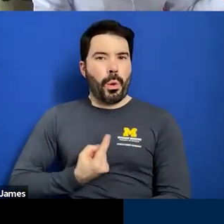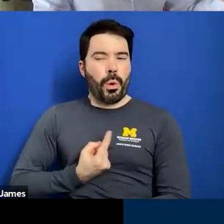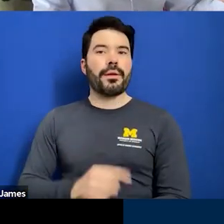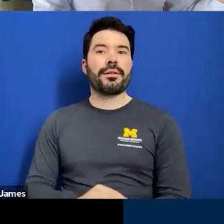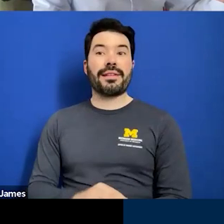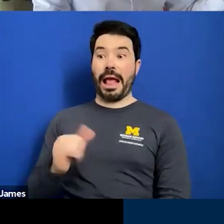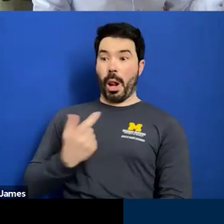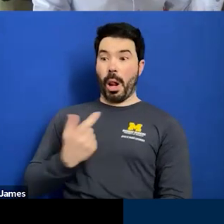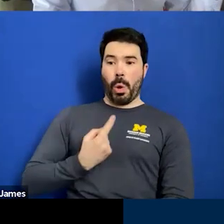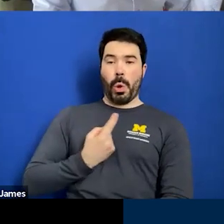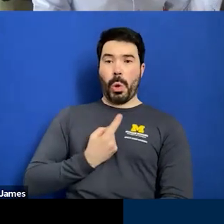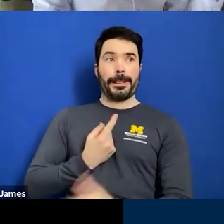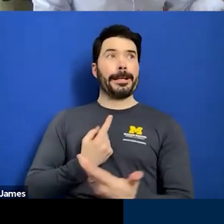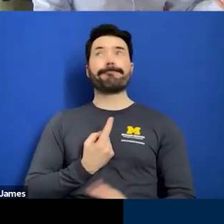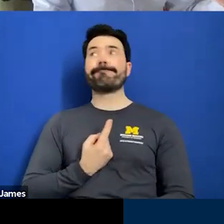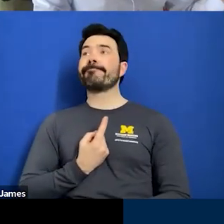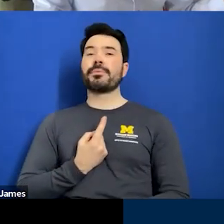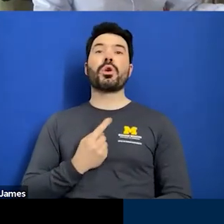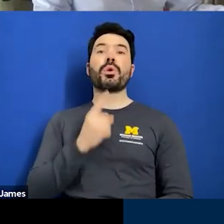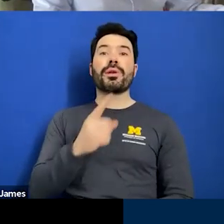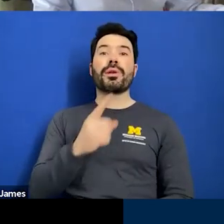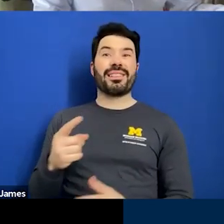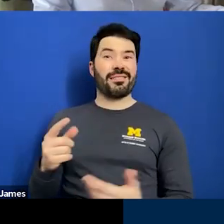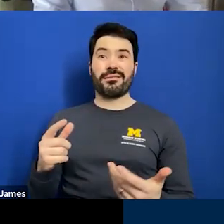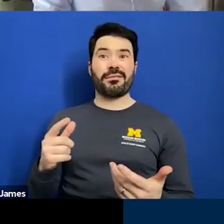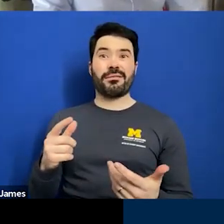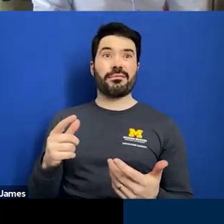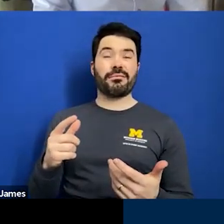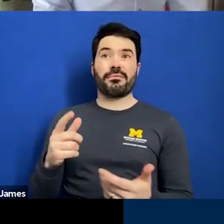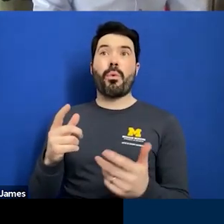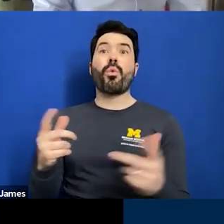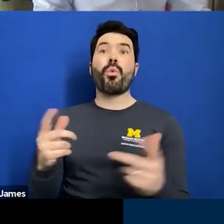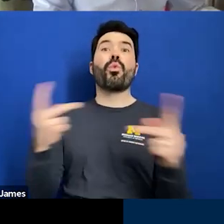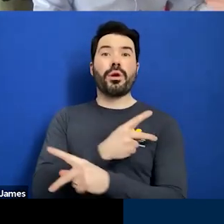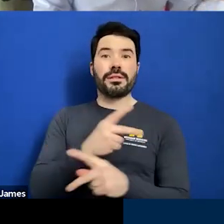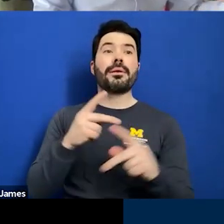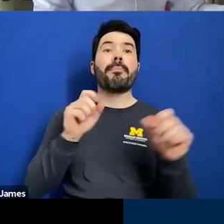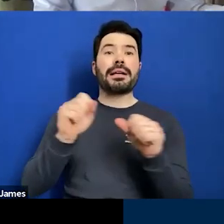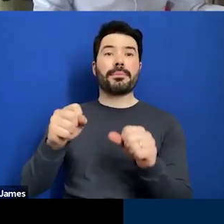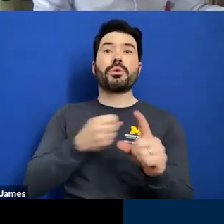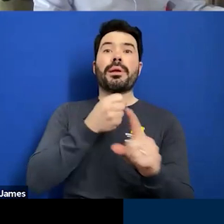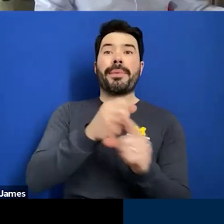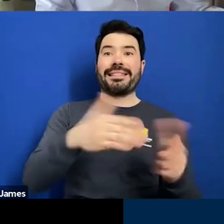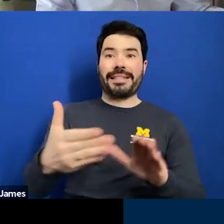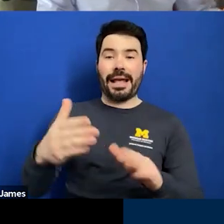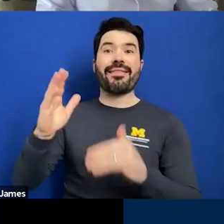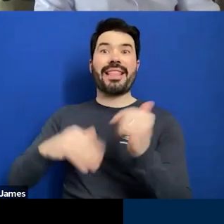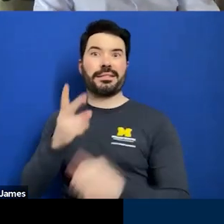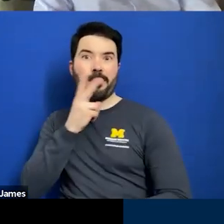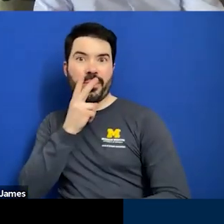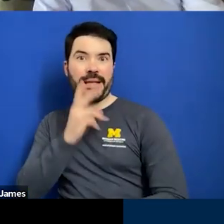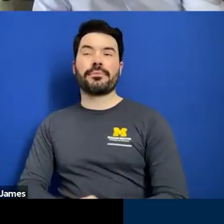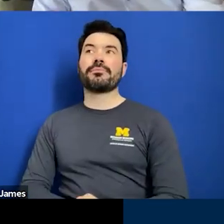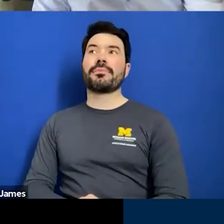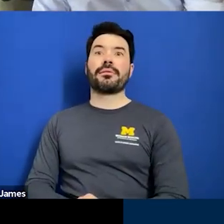of a risk factor for mortality as smoking a pack of cigarettes a day. You're more likely to be underemployed. So